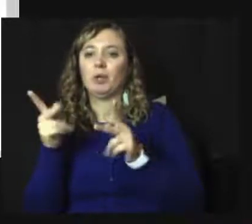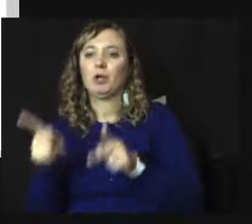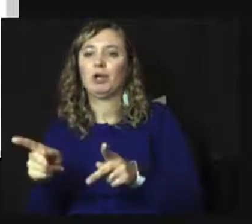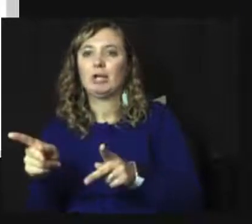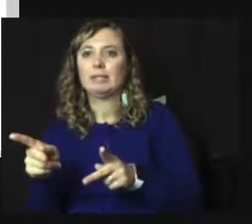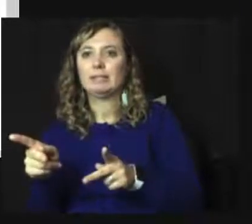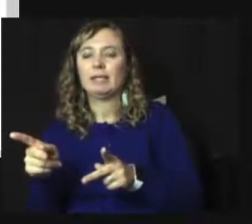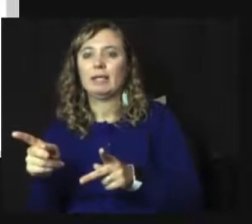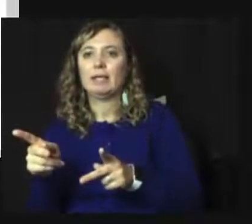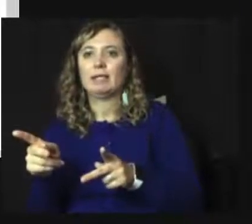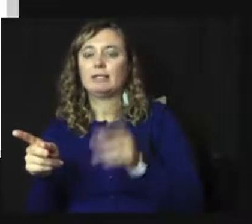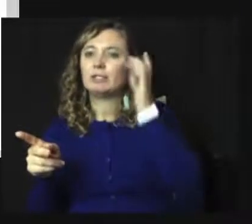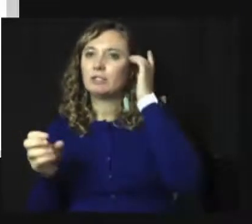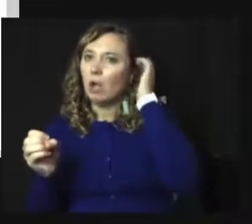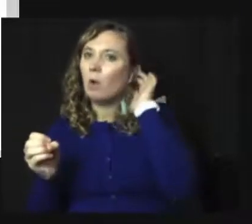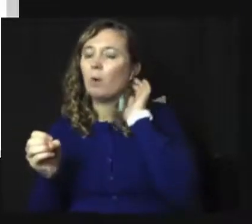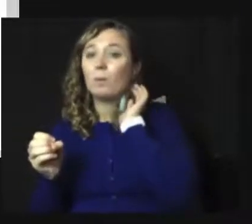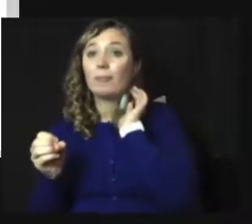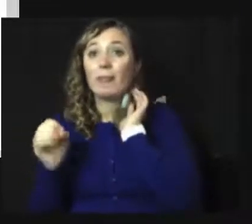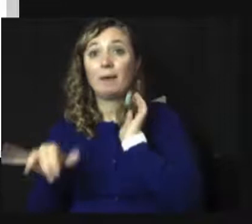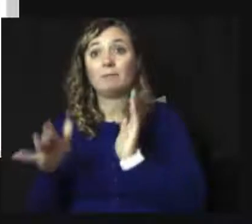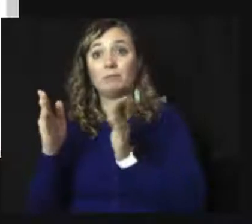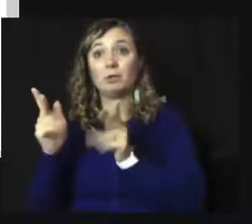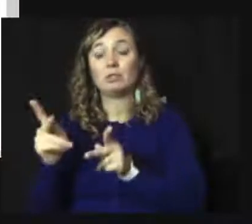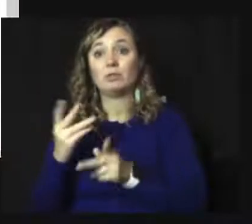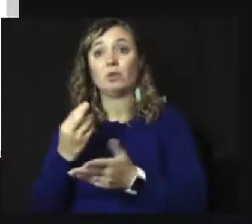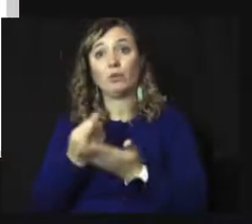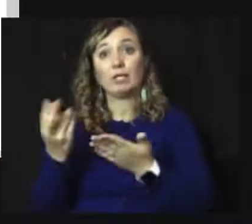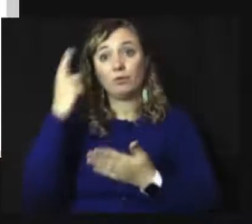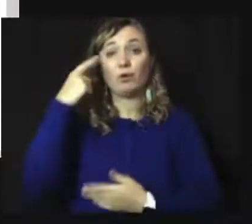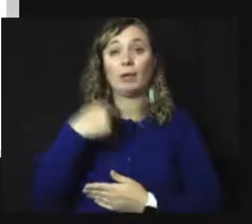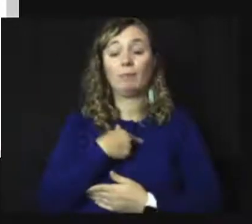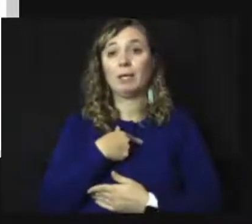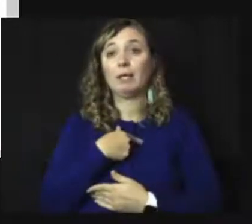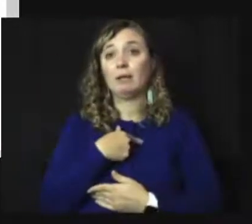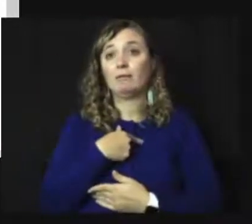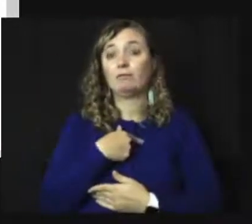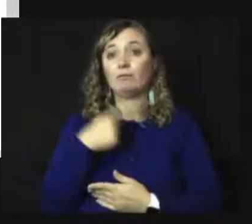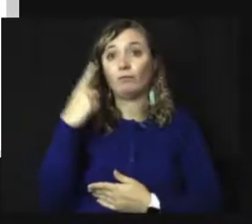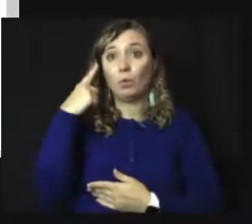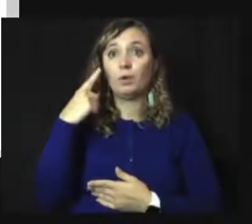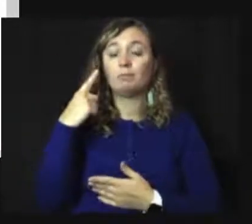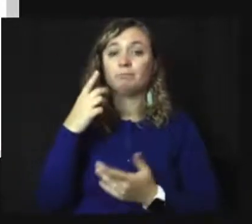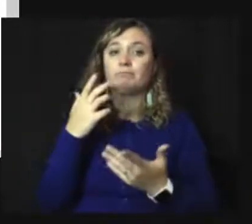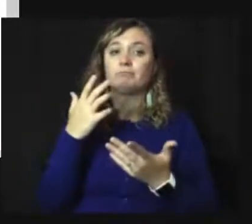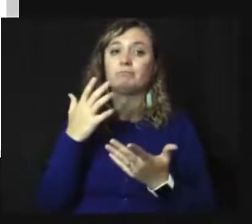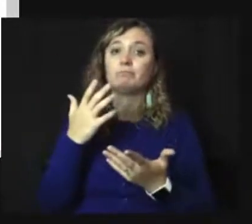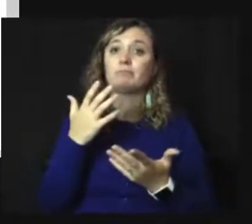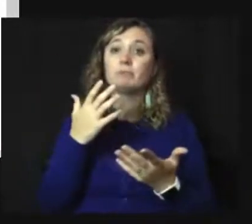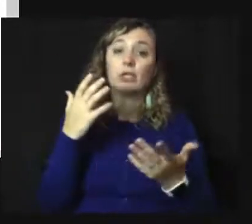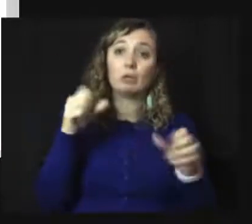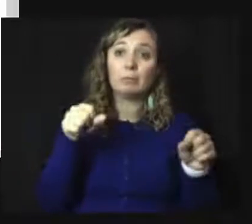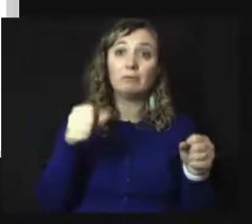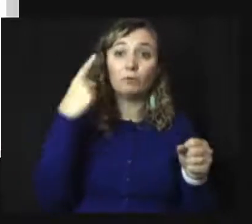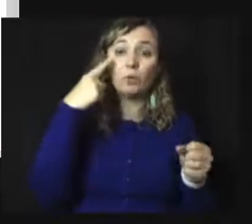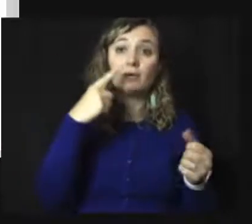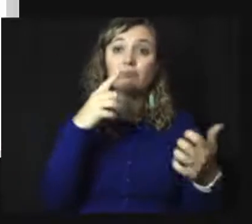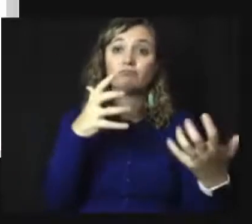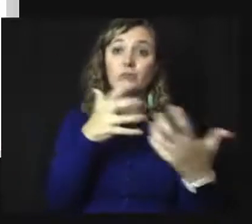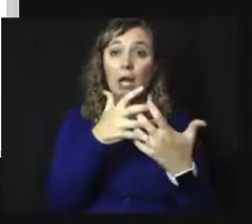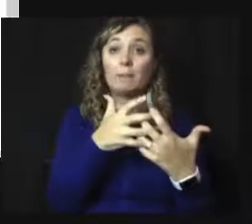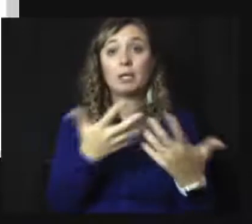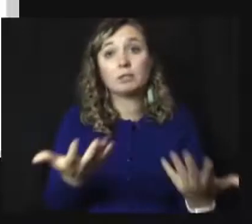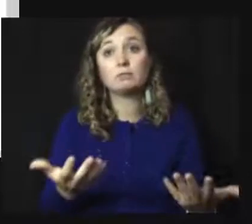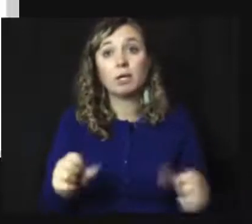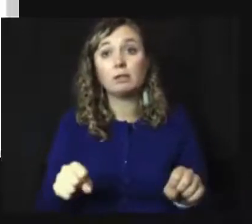as resources as you're trying to figure out the system of getting accommodations. That would be my advice there. Someone says, friendly